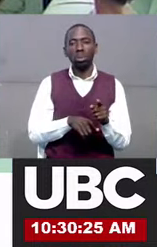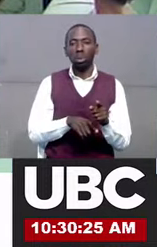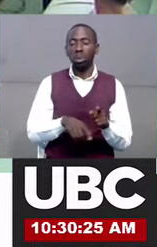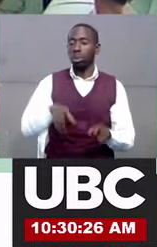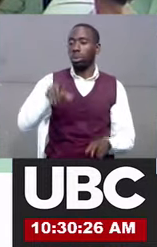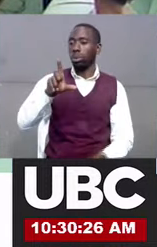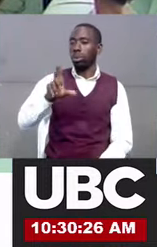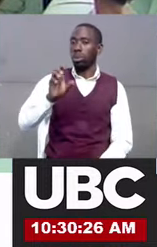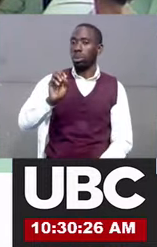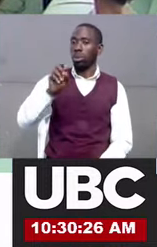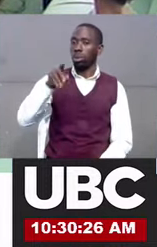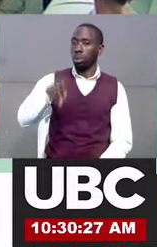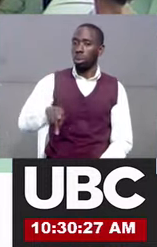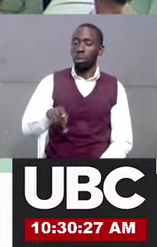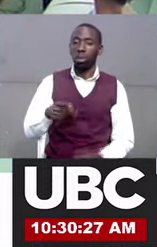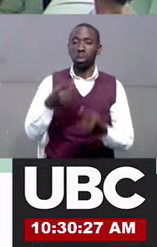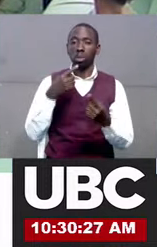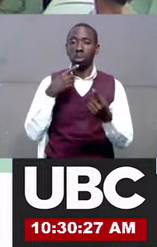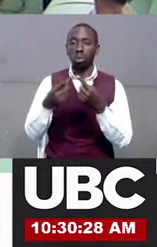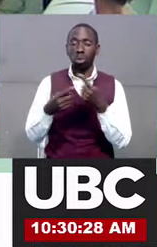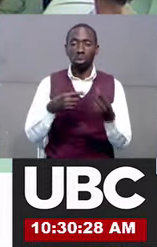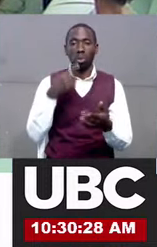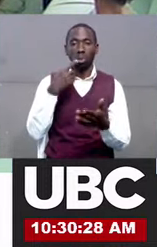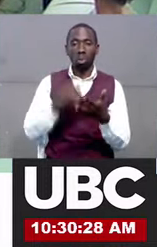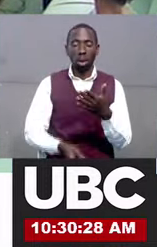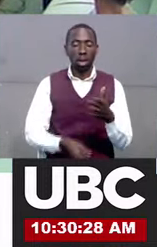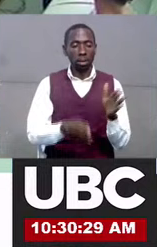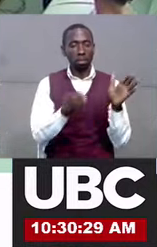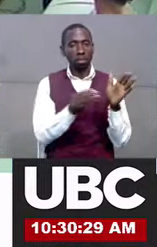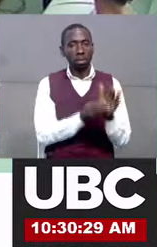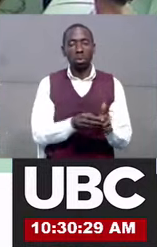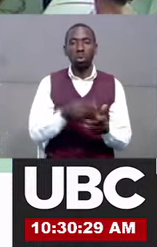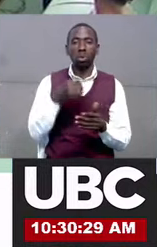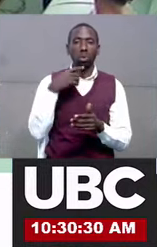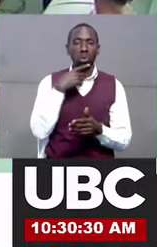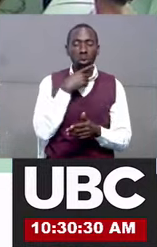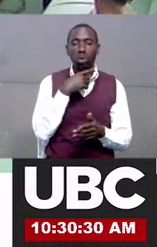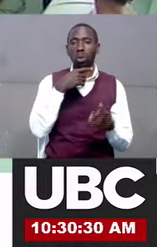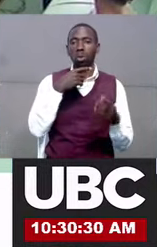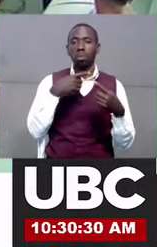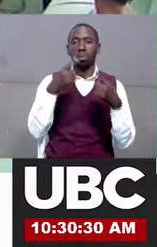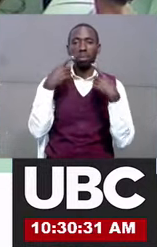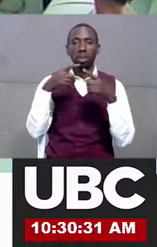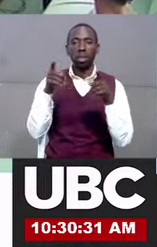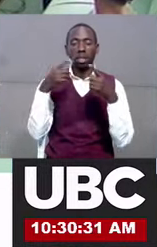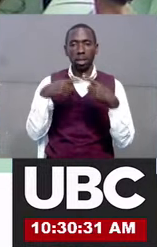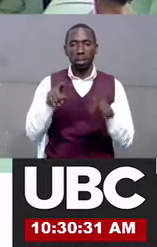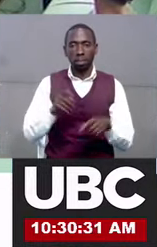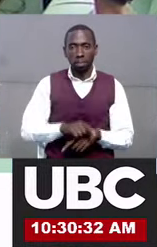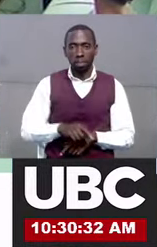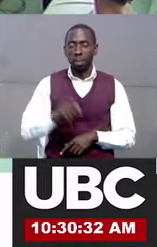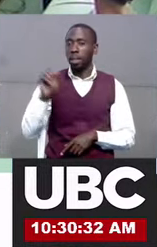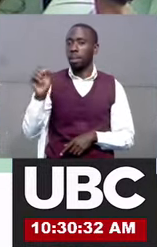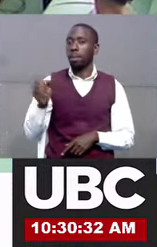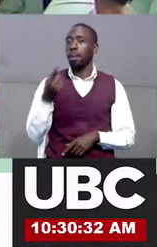Lob is talking about what was on social media. The first time,